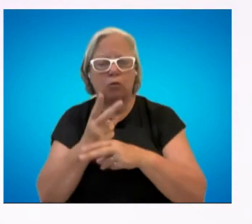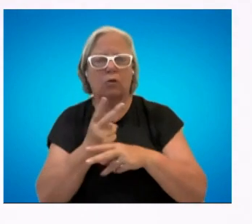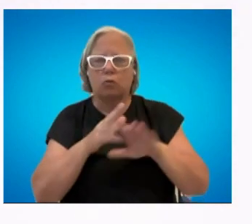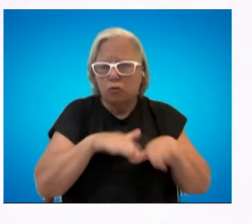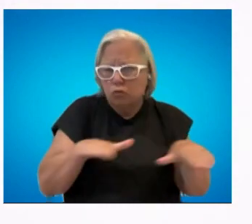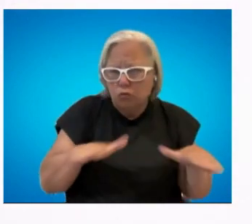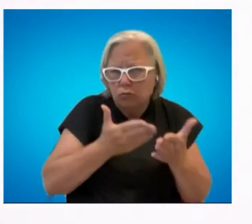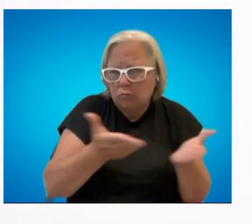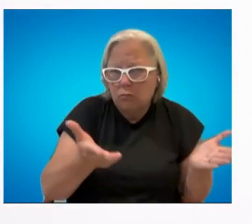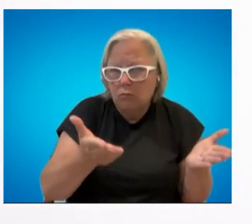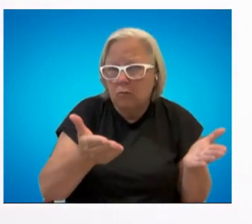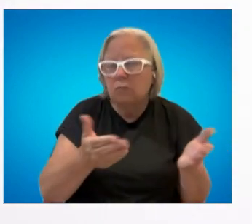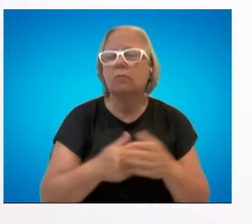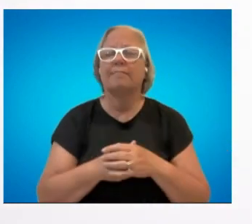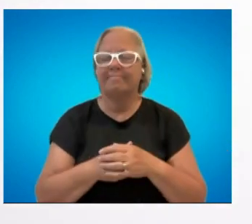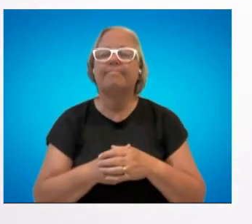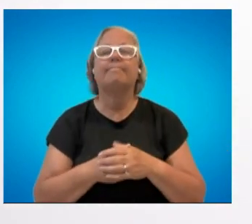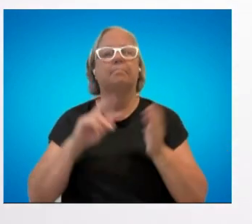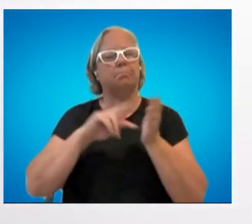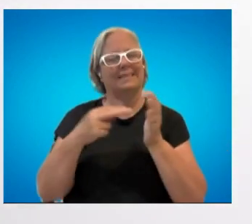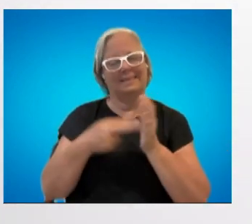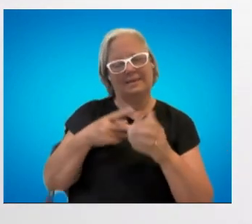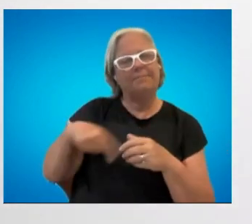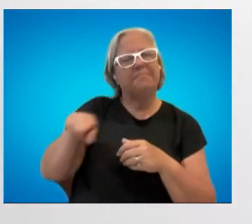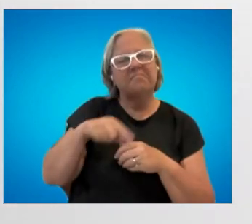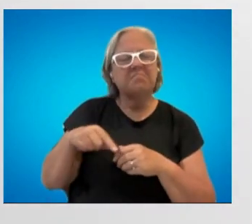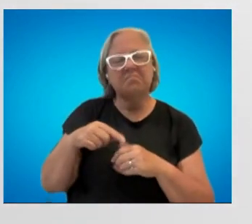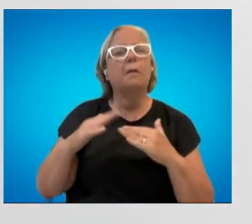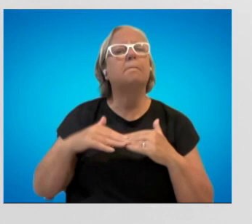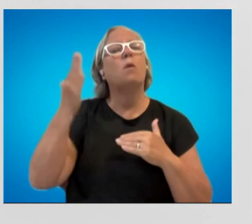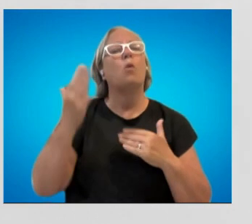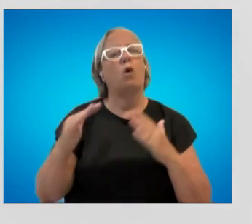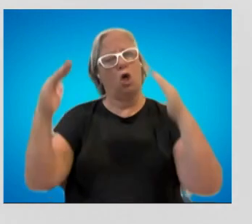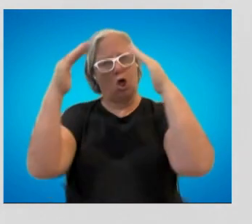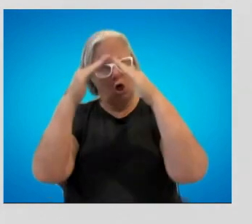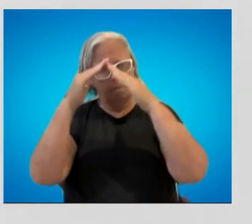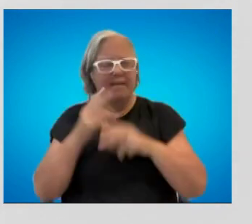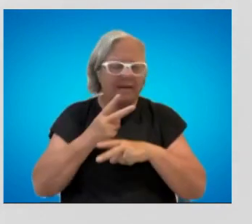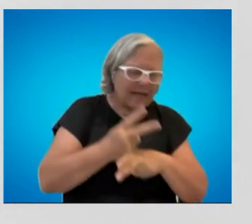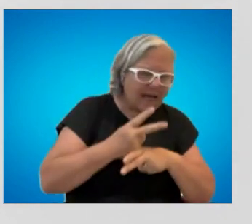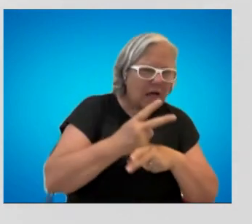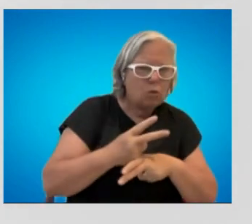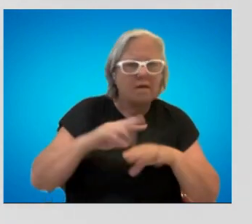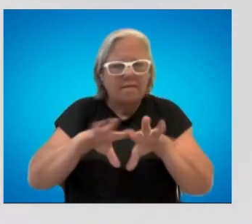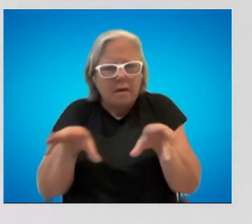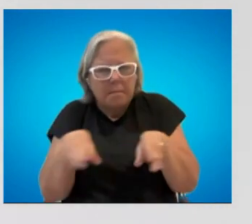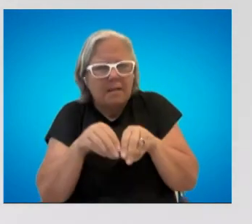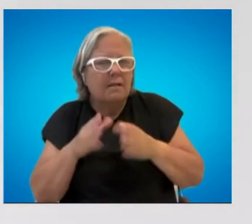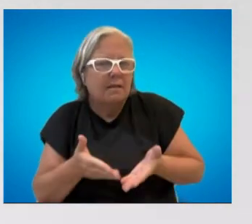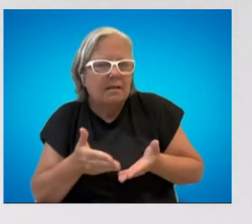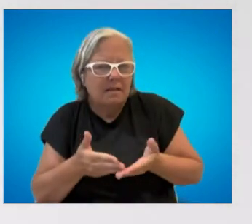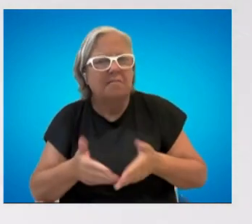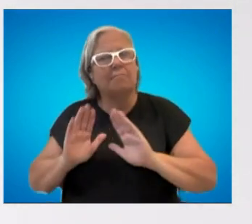more likely to be stay-at-home parents, and they take this as their main occupation. They see that this is very